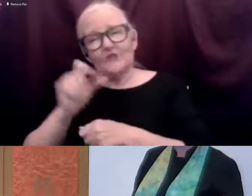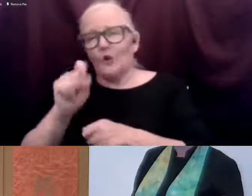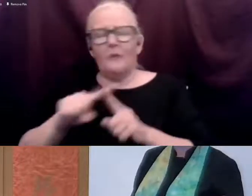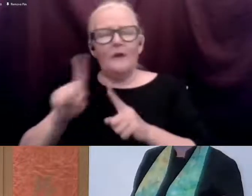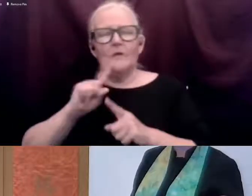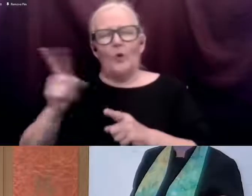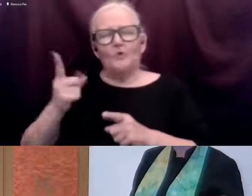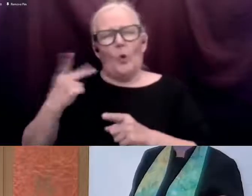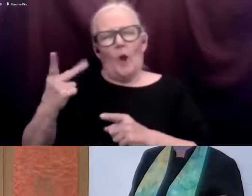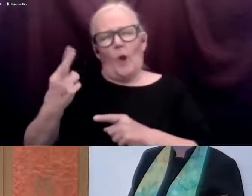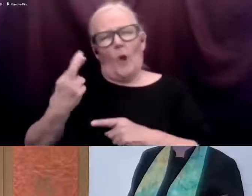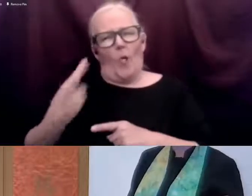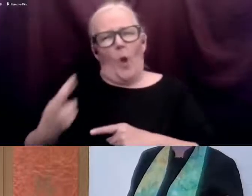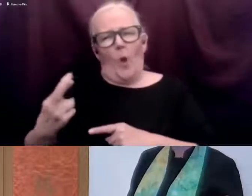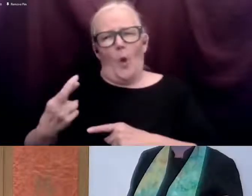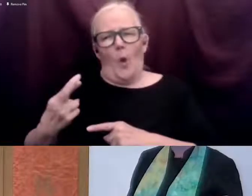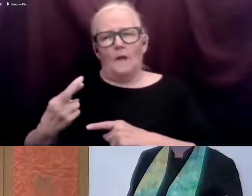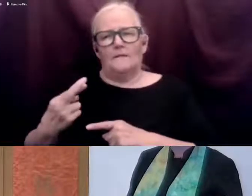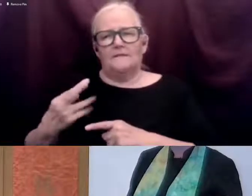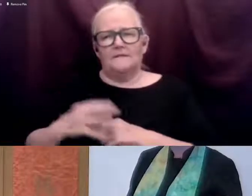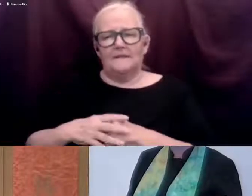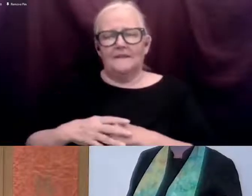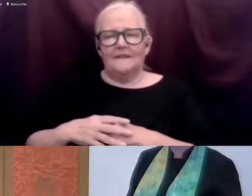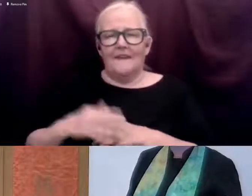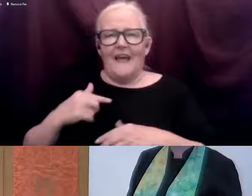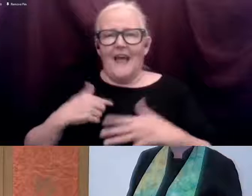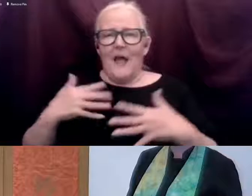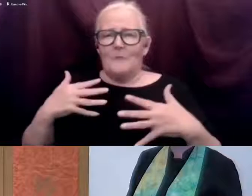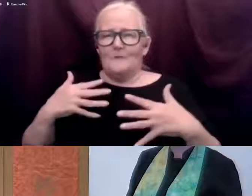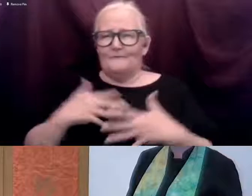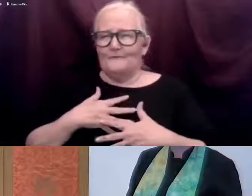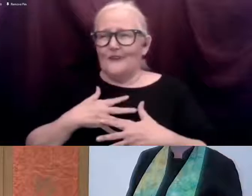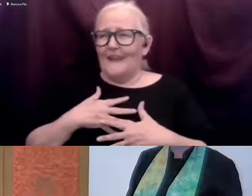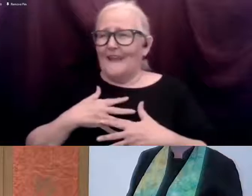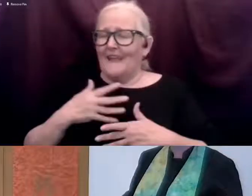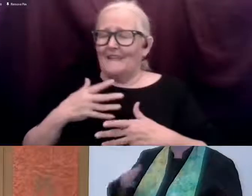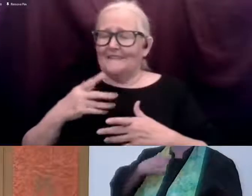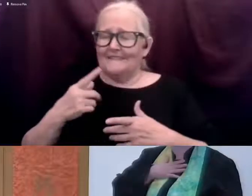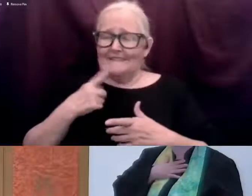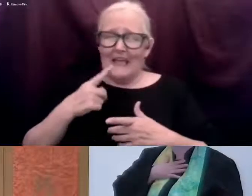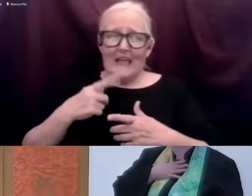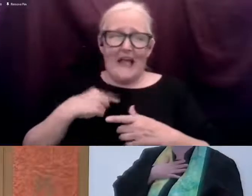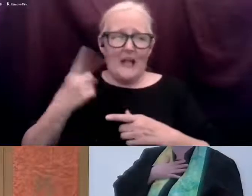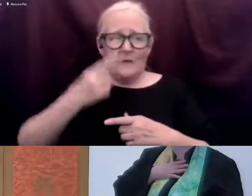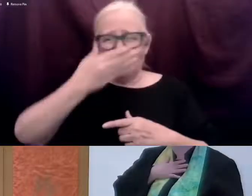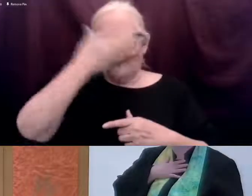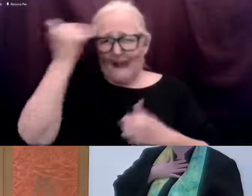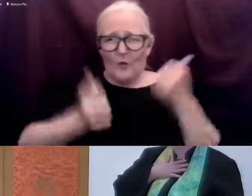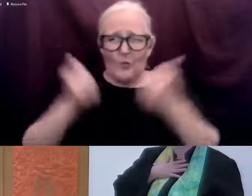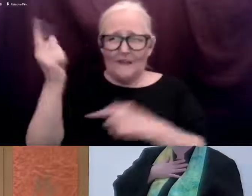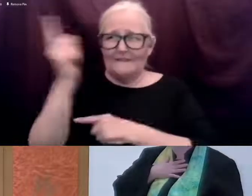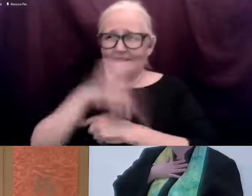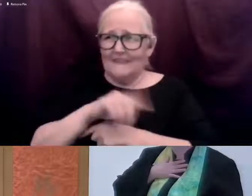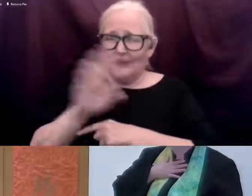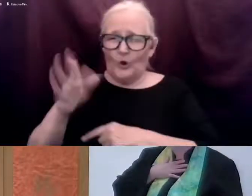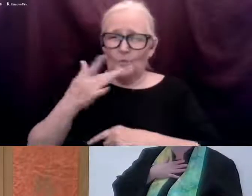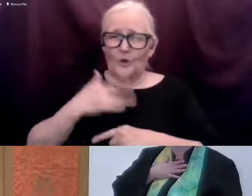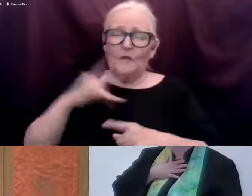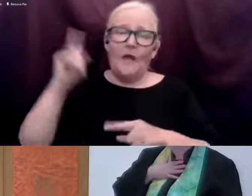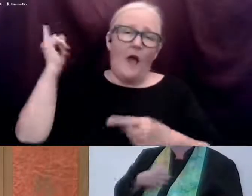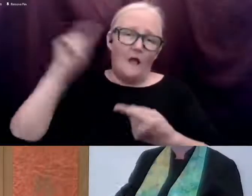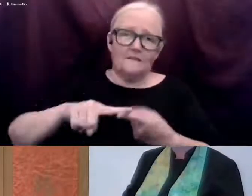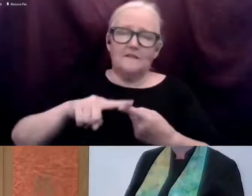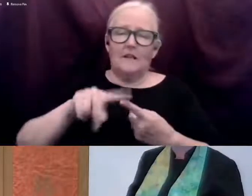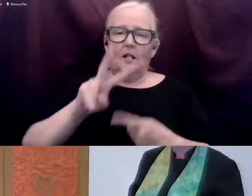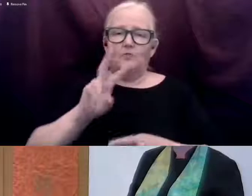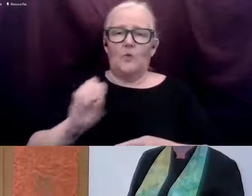I'm afraid to say I could never remember her birthday until 2001.